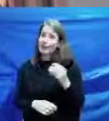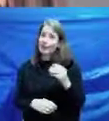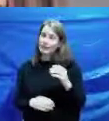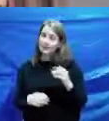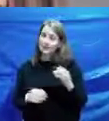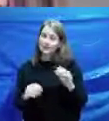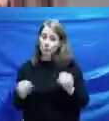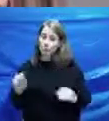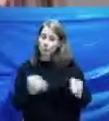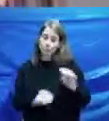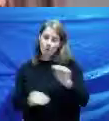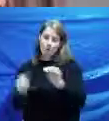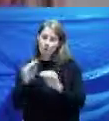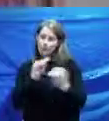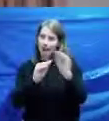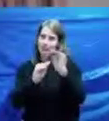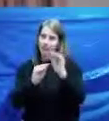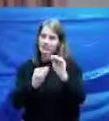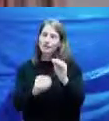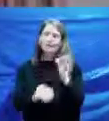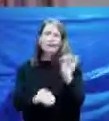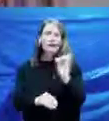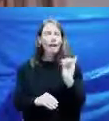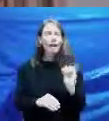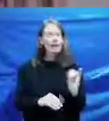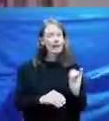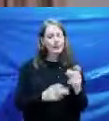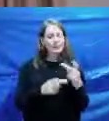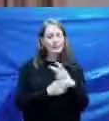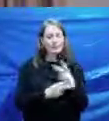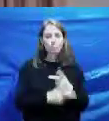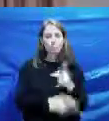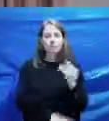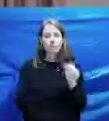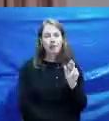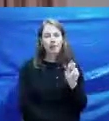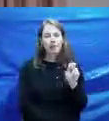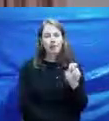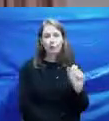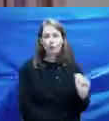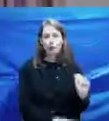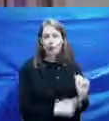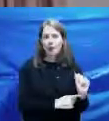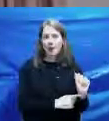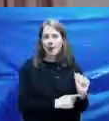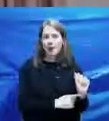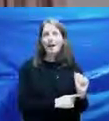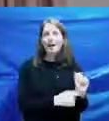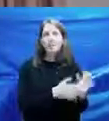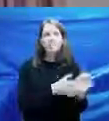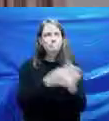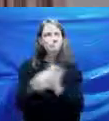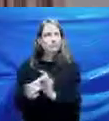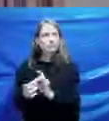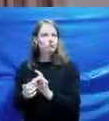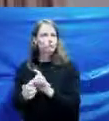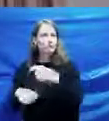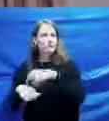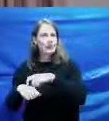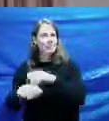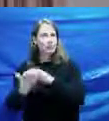with them on multiplication. They really work on whole number, adding whole number quantities in first and second grade, because